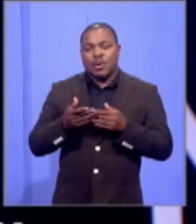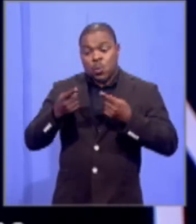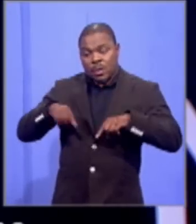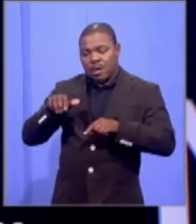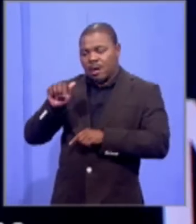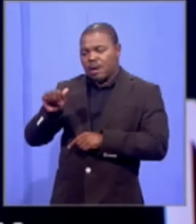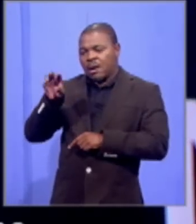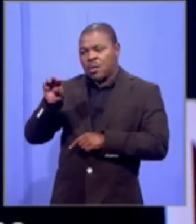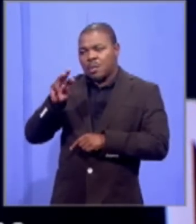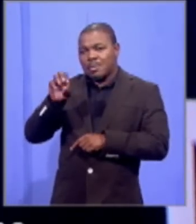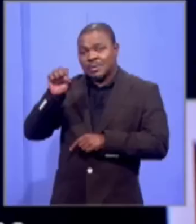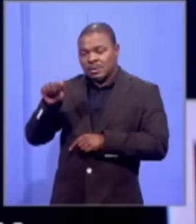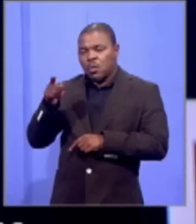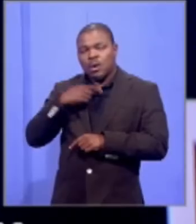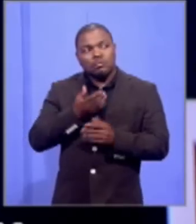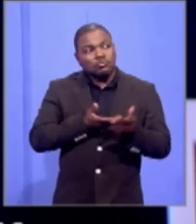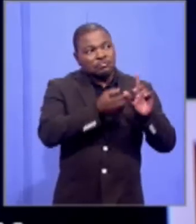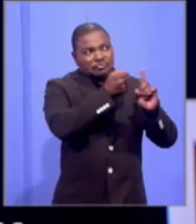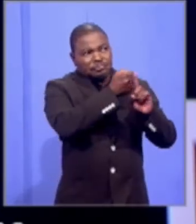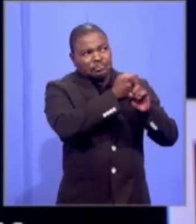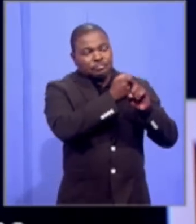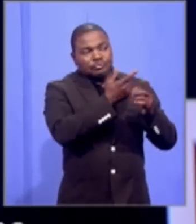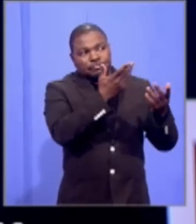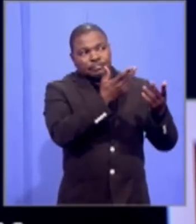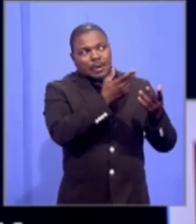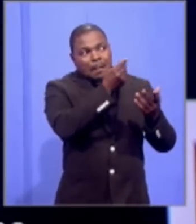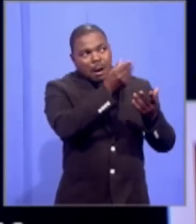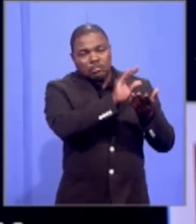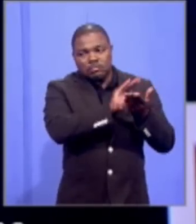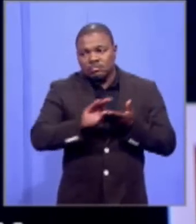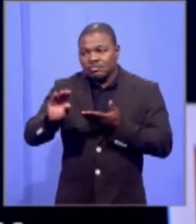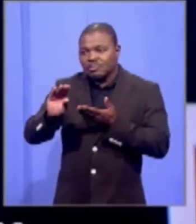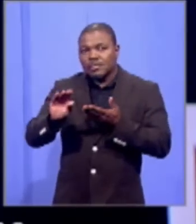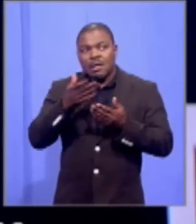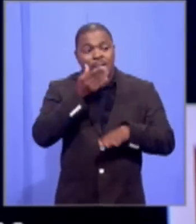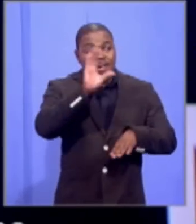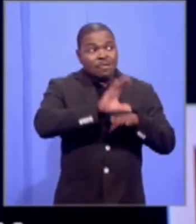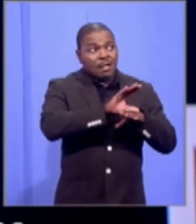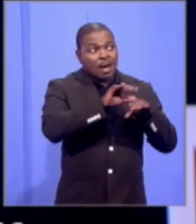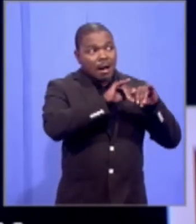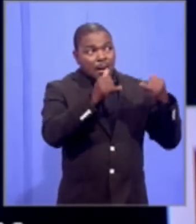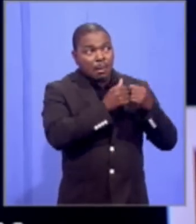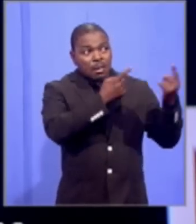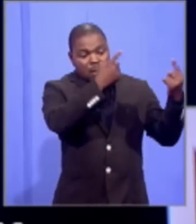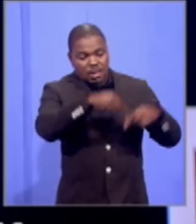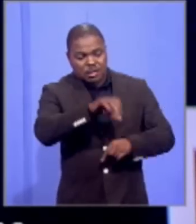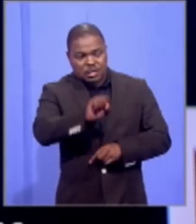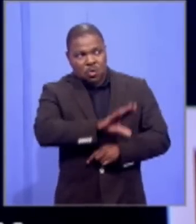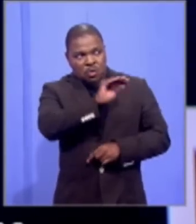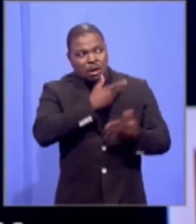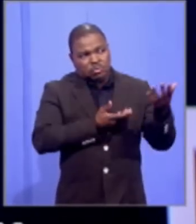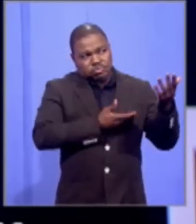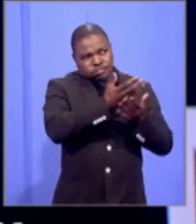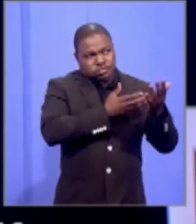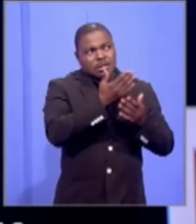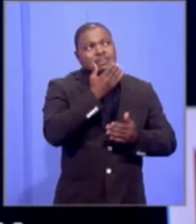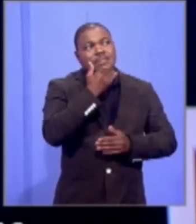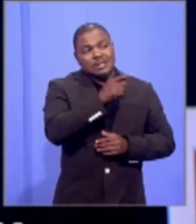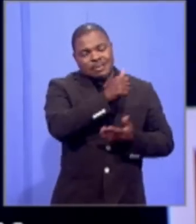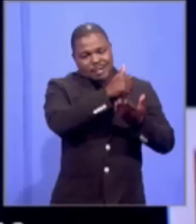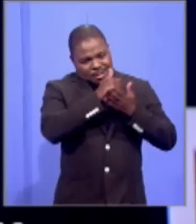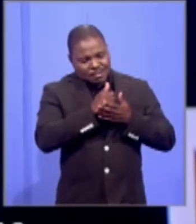AWIMSA ga tsamaya ga ba kopela le bona bo di-investor ba batlang ka mo country ya rona gore ba ka kgona gore ba re